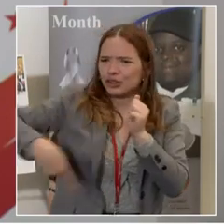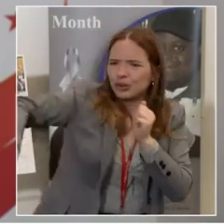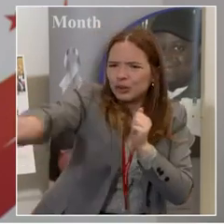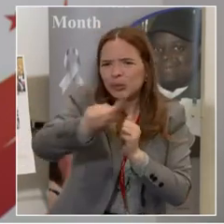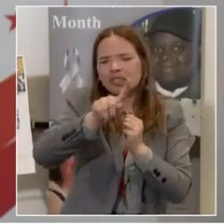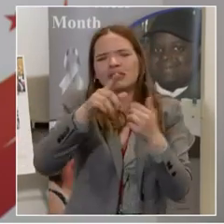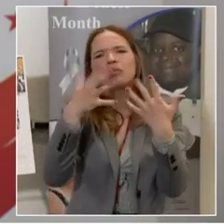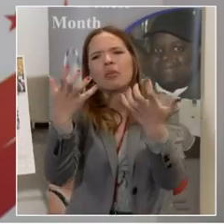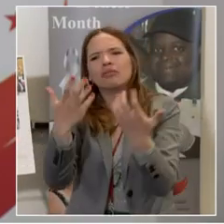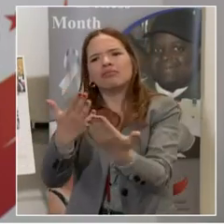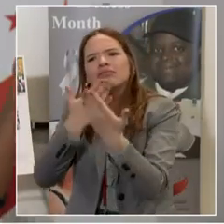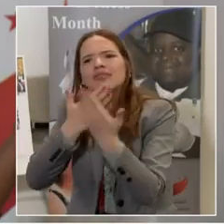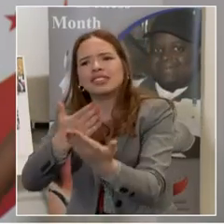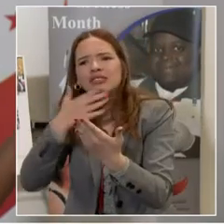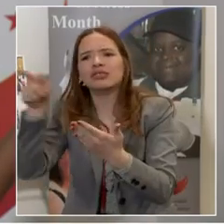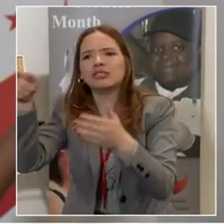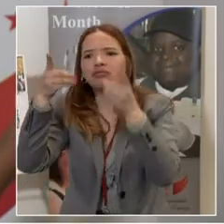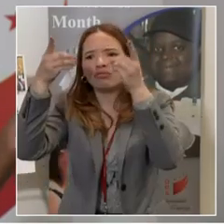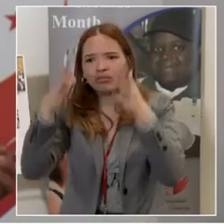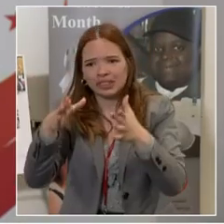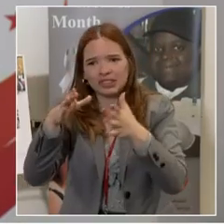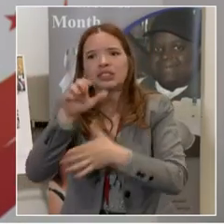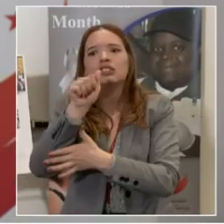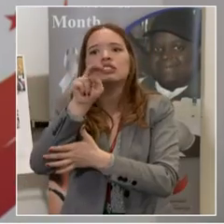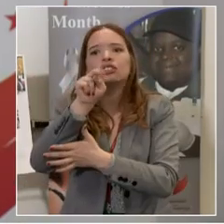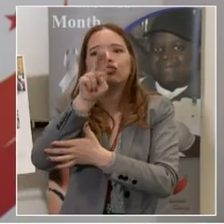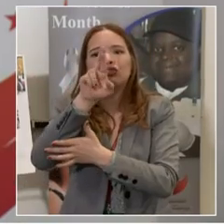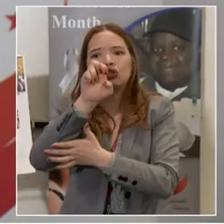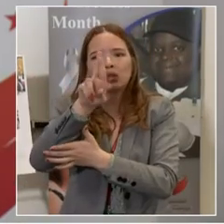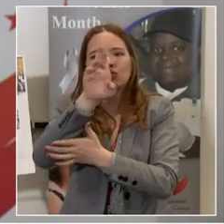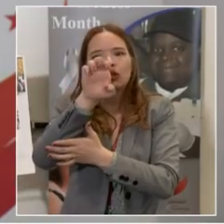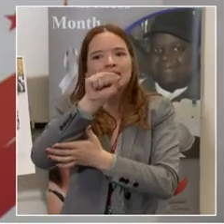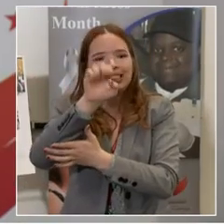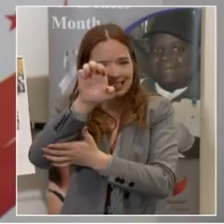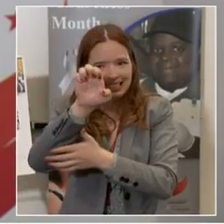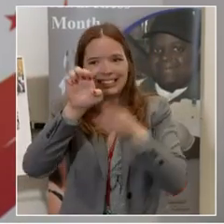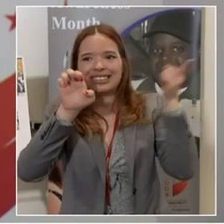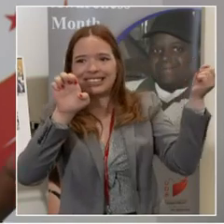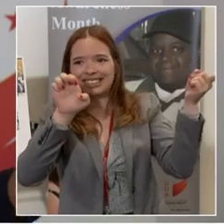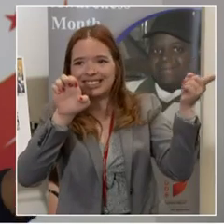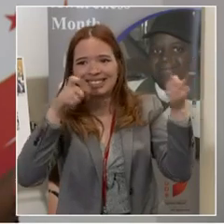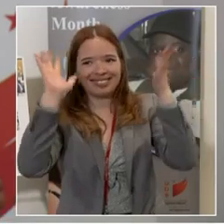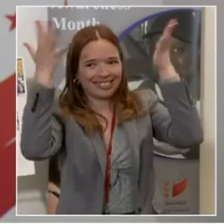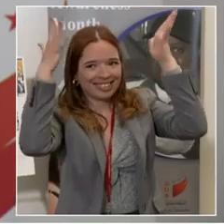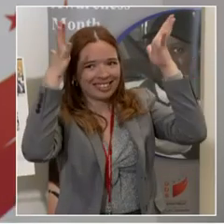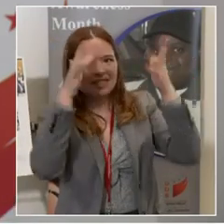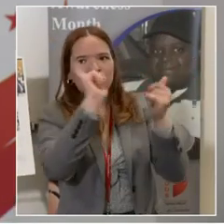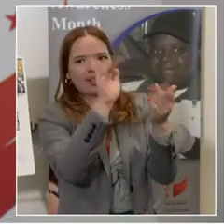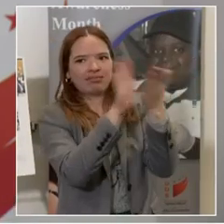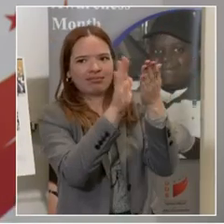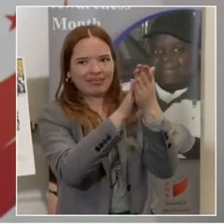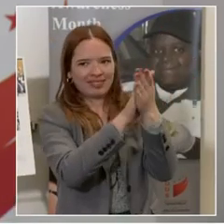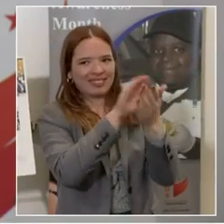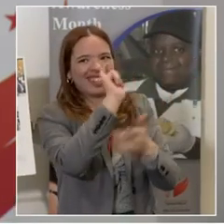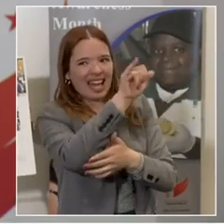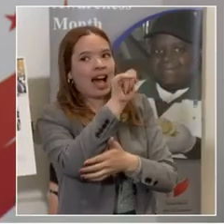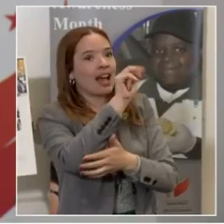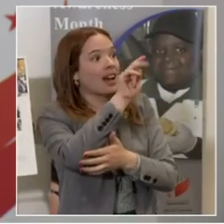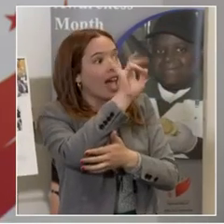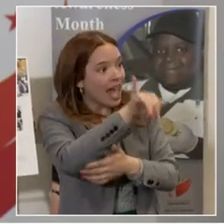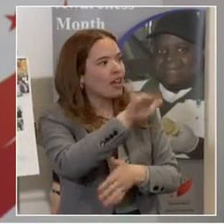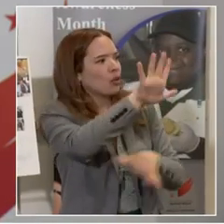Director Andrew Reese. Let's give Andy a big round of applause and the entire team here